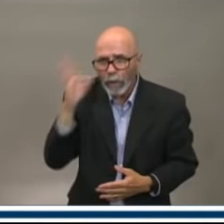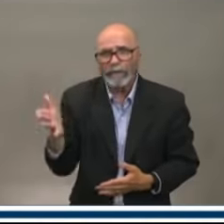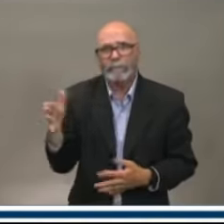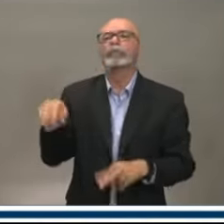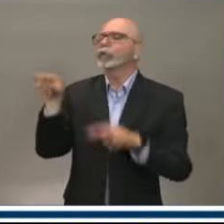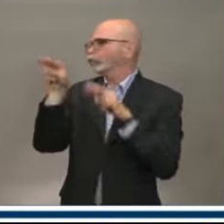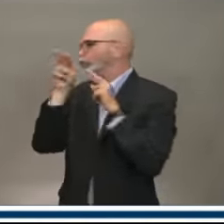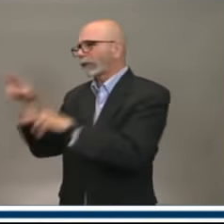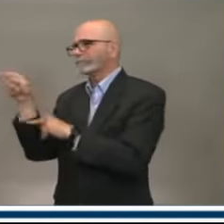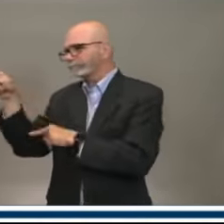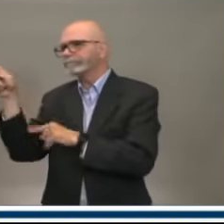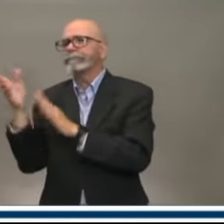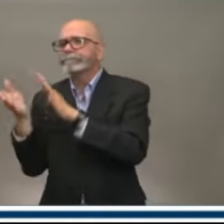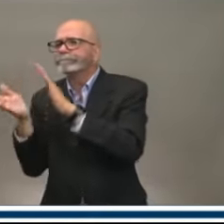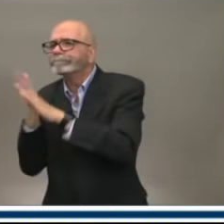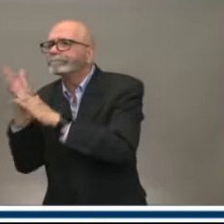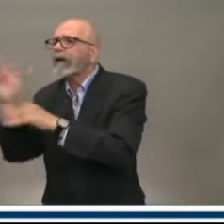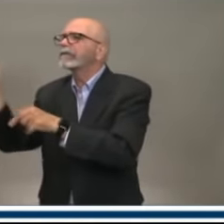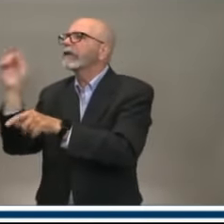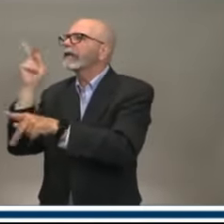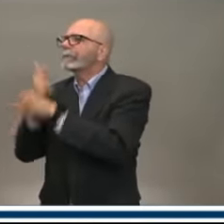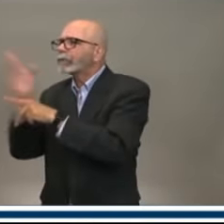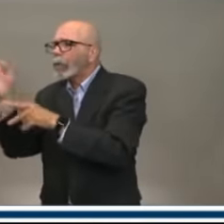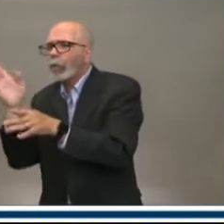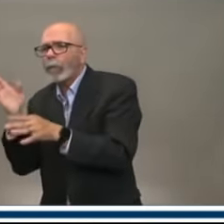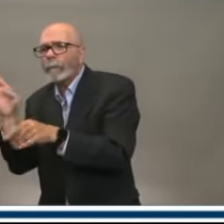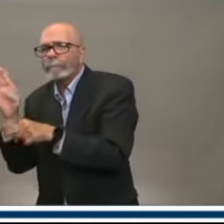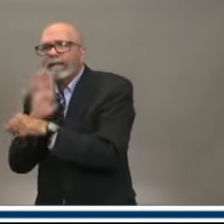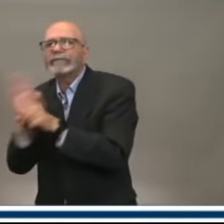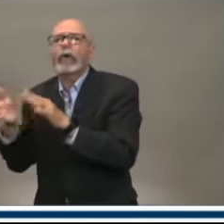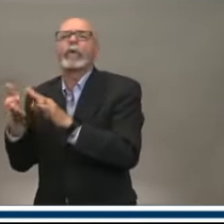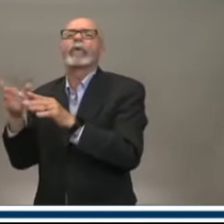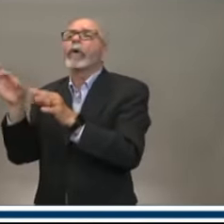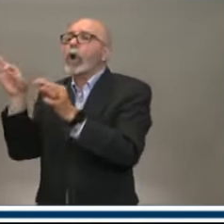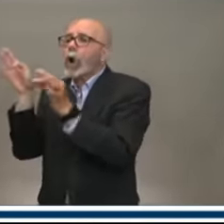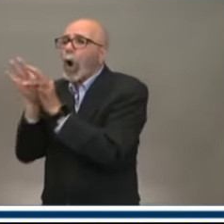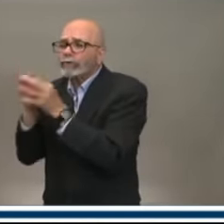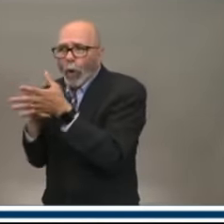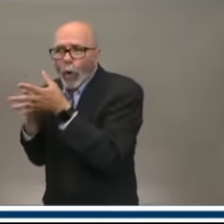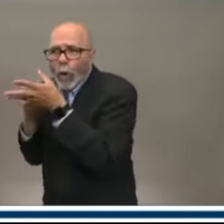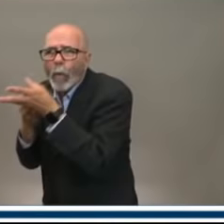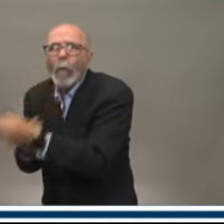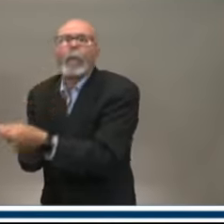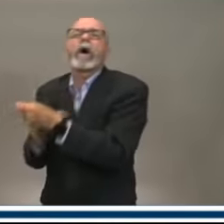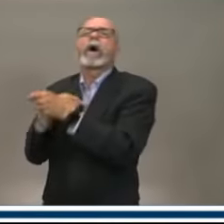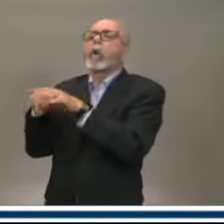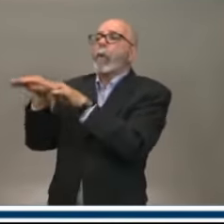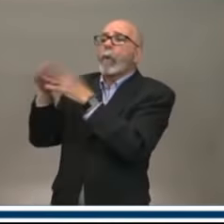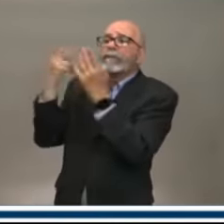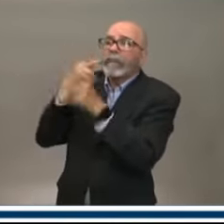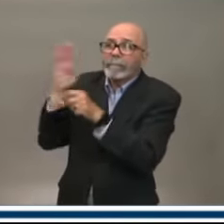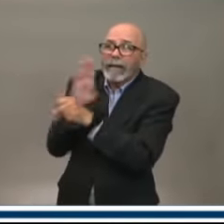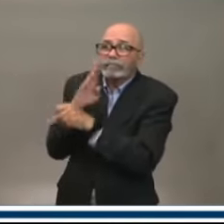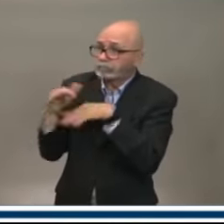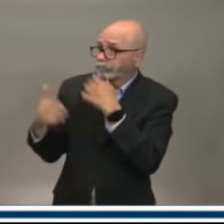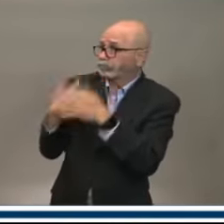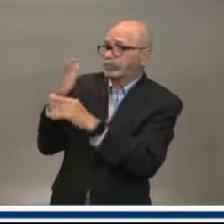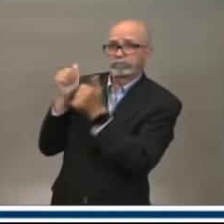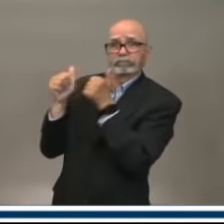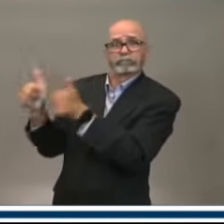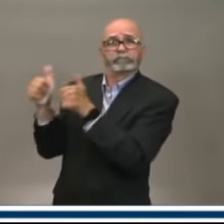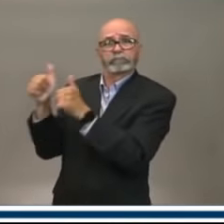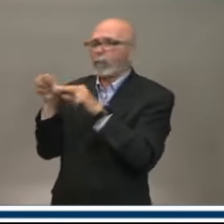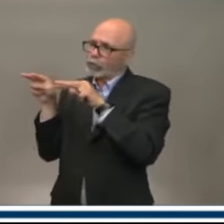is there a way, particularly for the startup costs associated with some of our businesses. We're focused on those that have been closed by